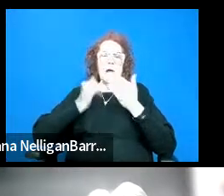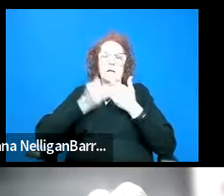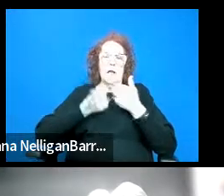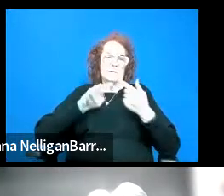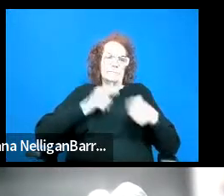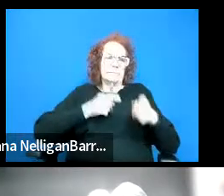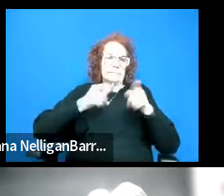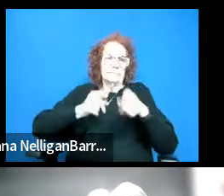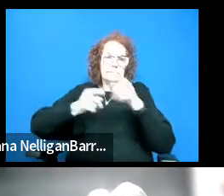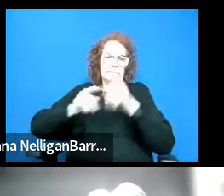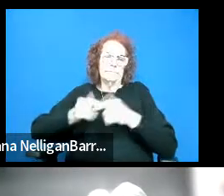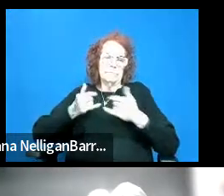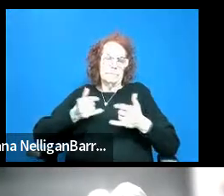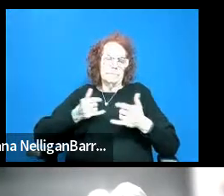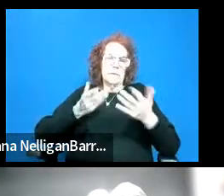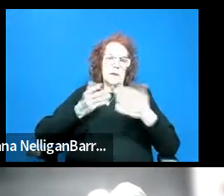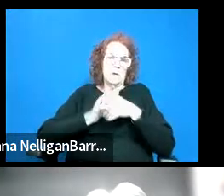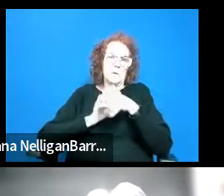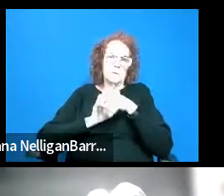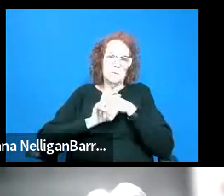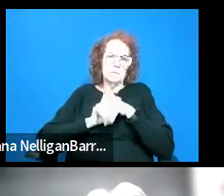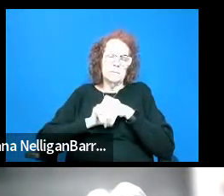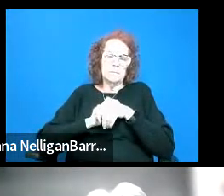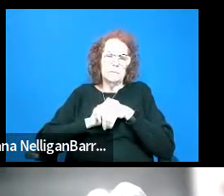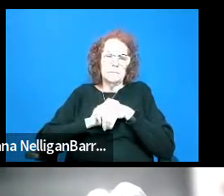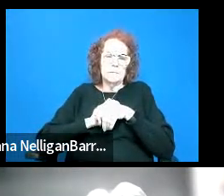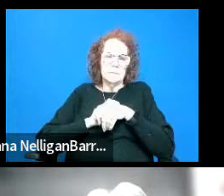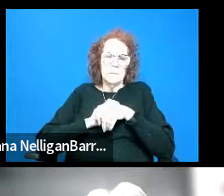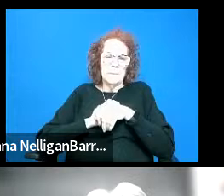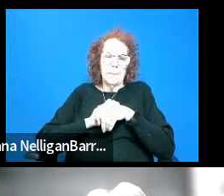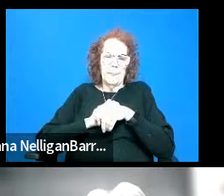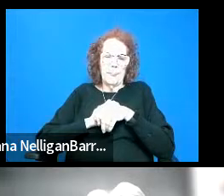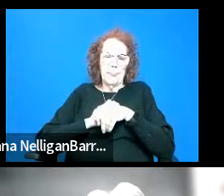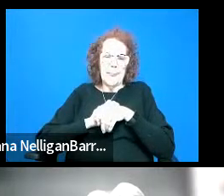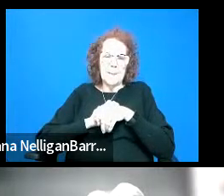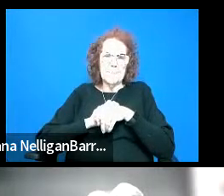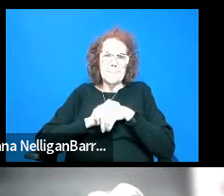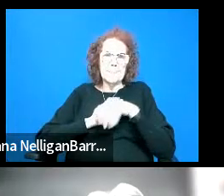Is there, Leah, as you've looked at the governance structure,